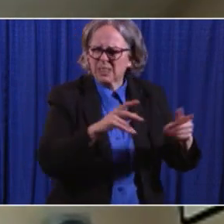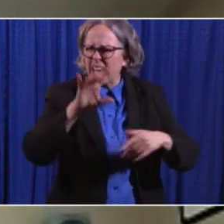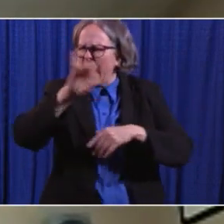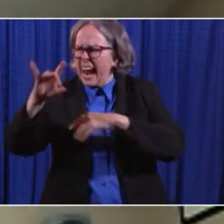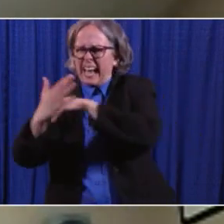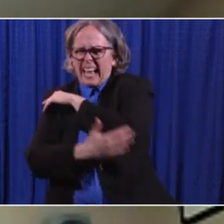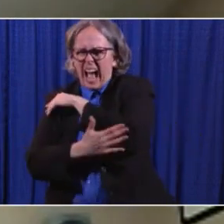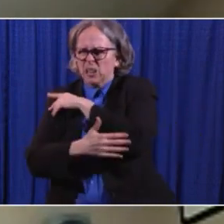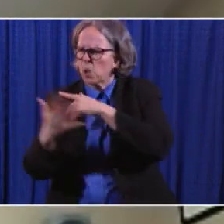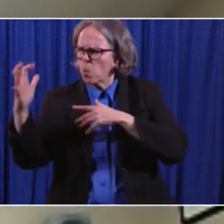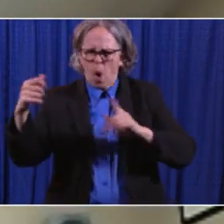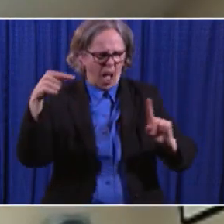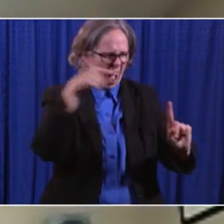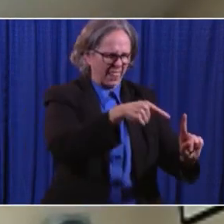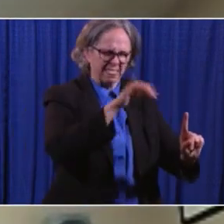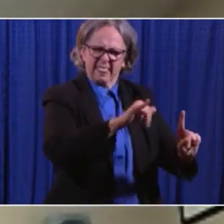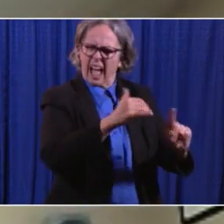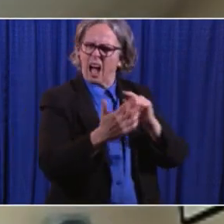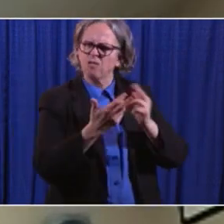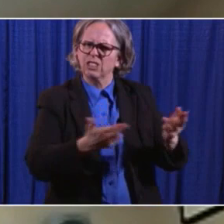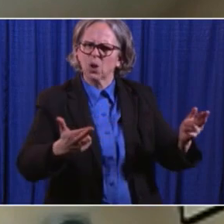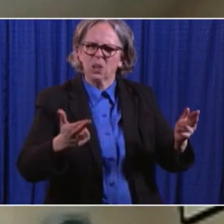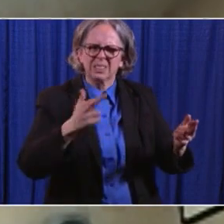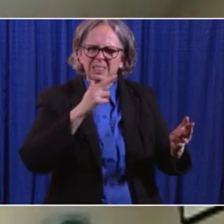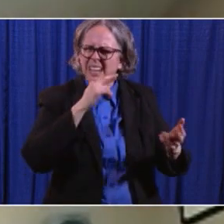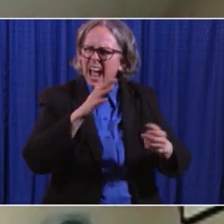well as community-based resources.